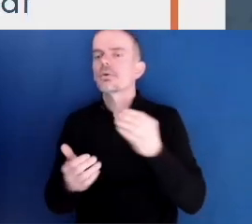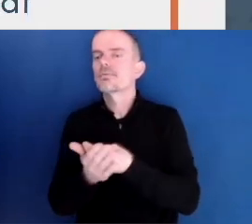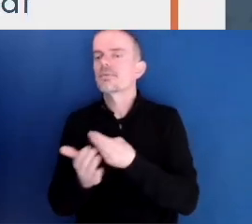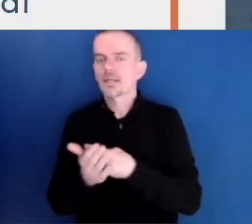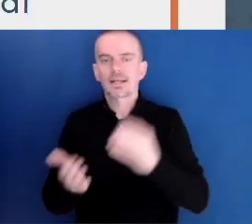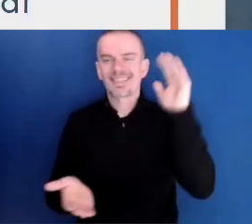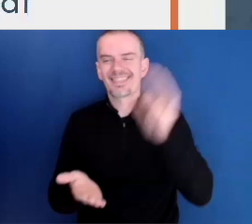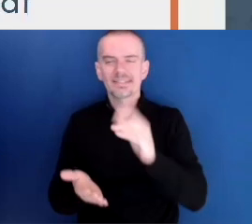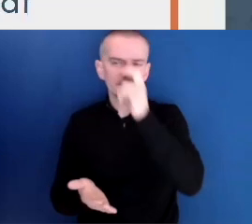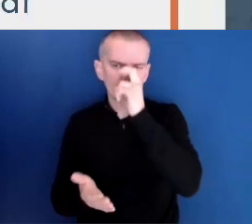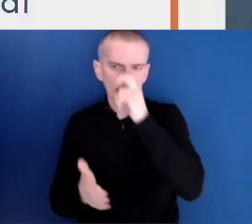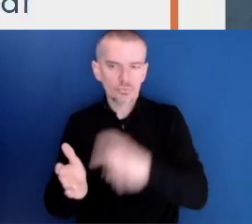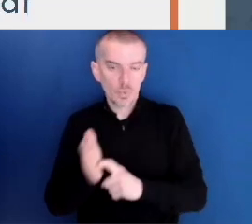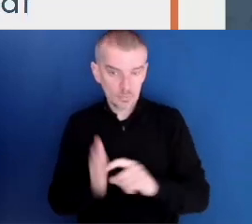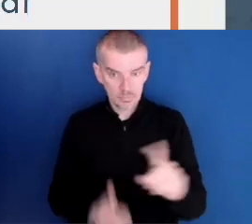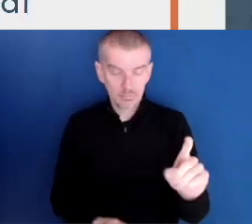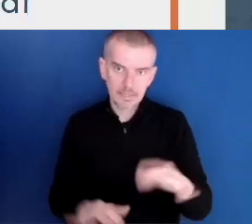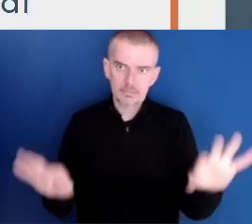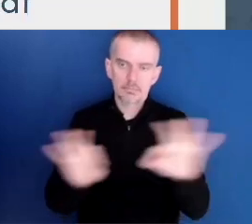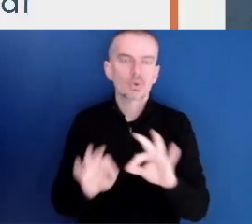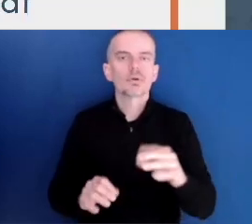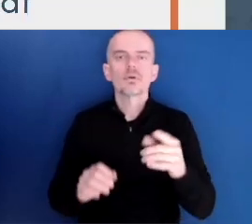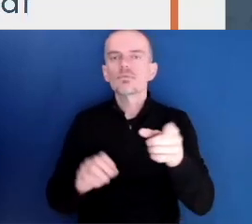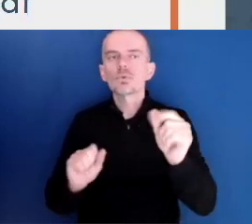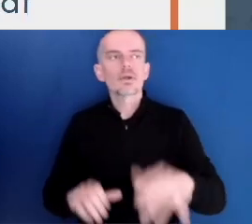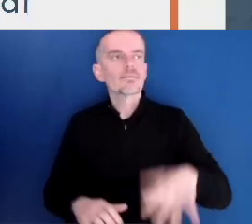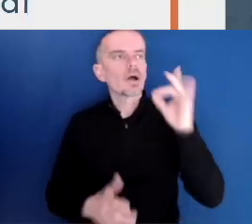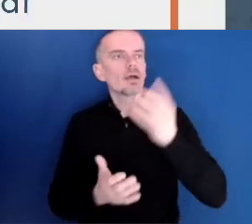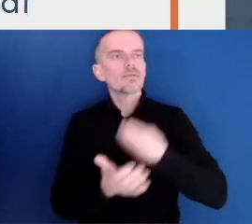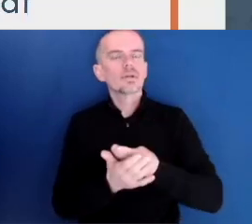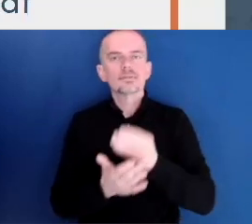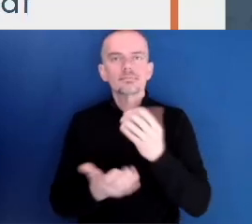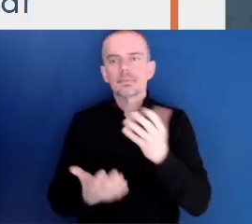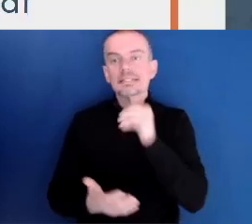piece. If you can find funding from